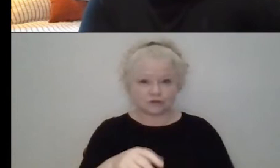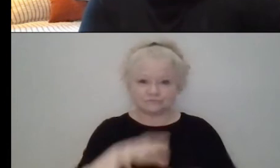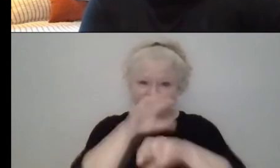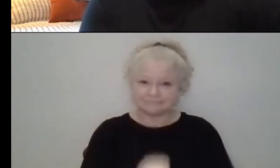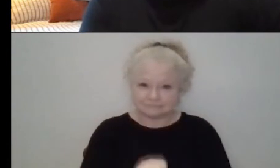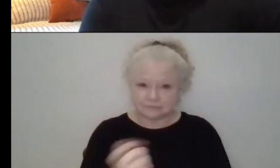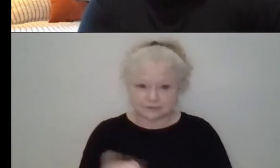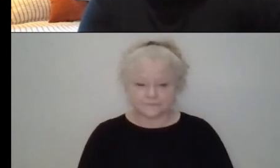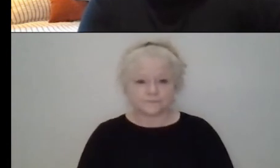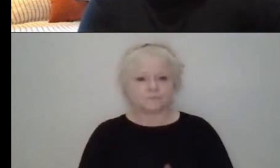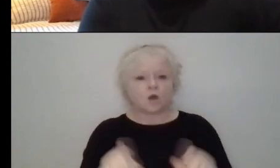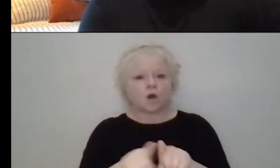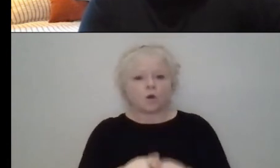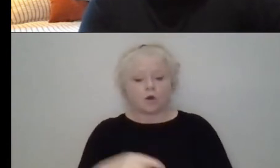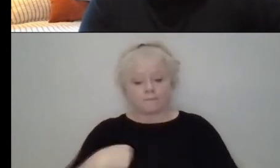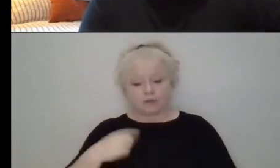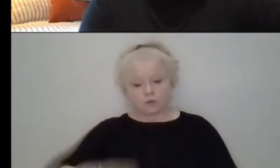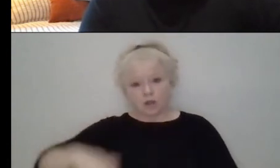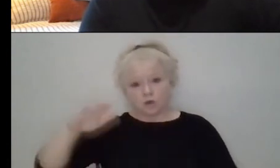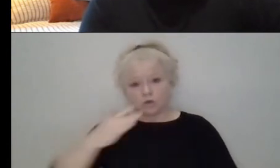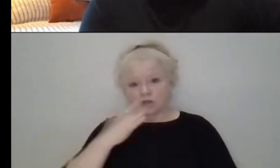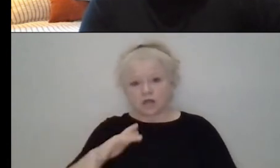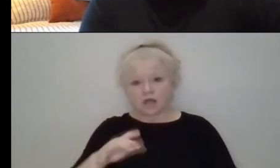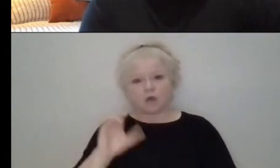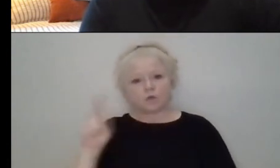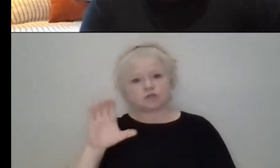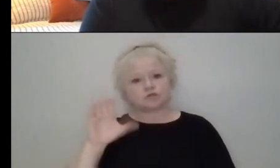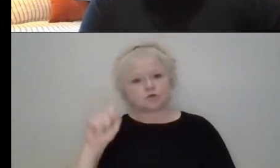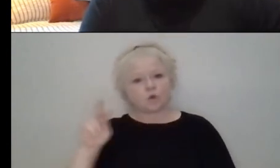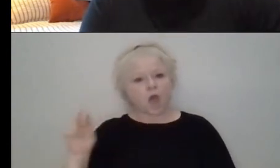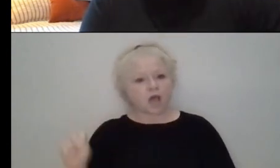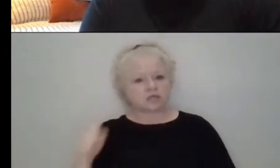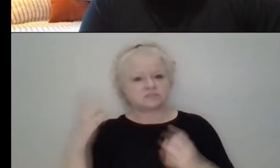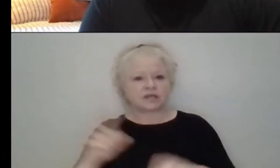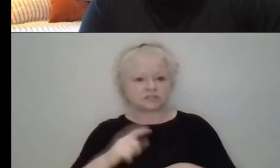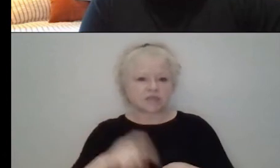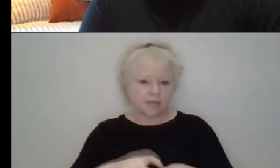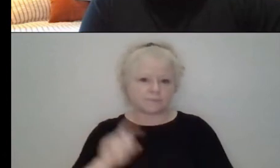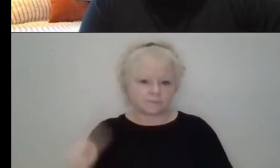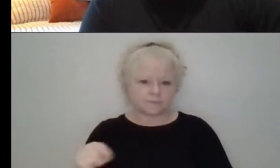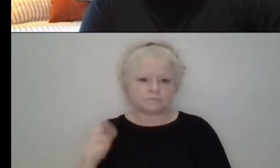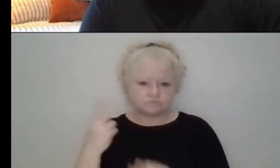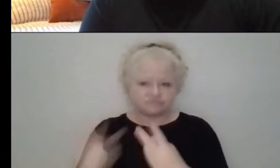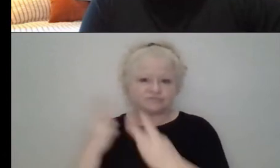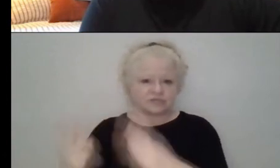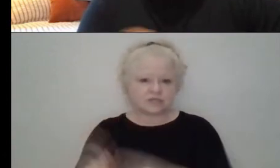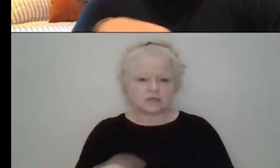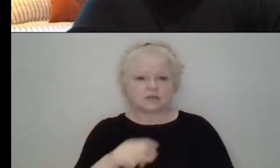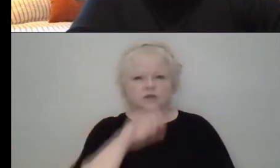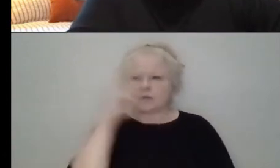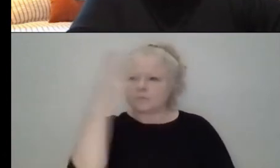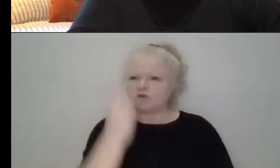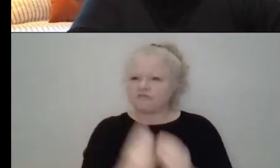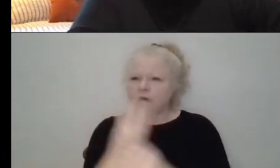I also was lucky enough as a child to go to Caracas many times as a child. And I still remember the lush vegetation